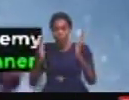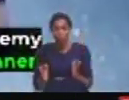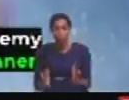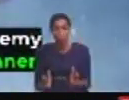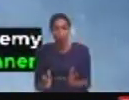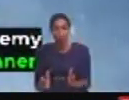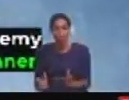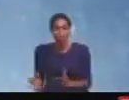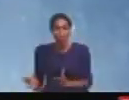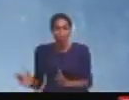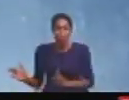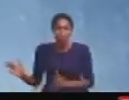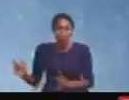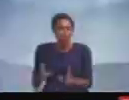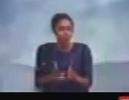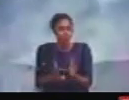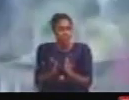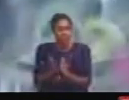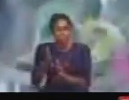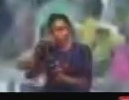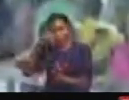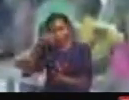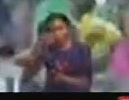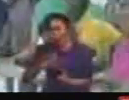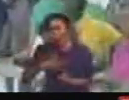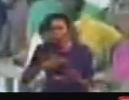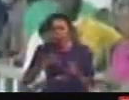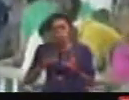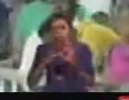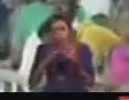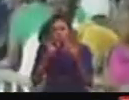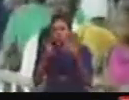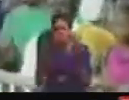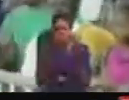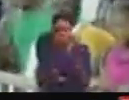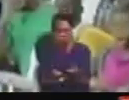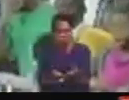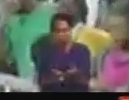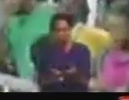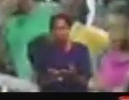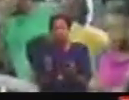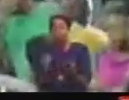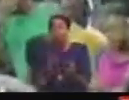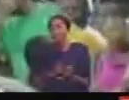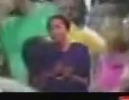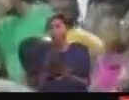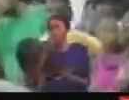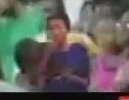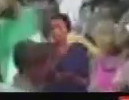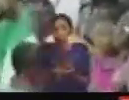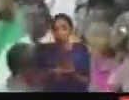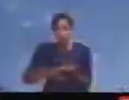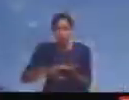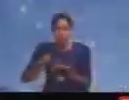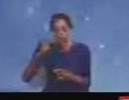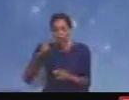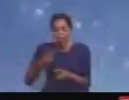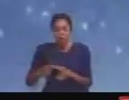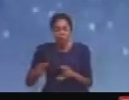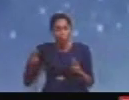enemy. Oh, and Jesus for my family, I speak the